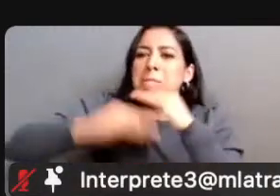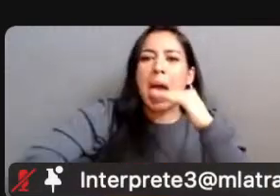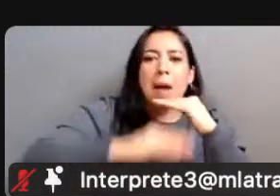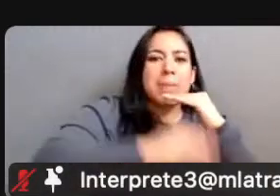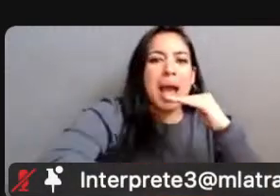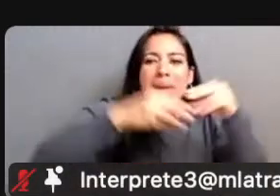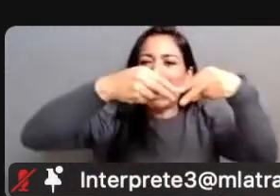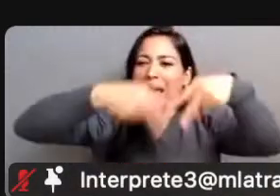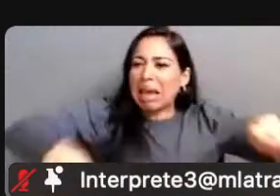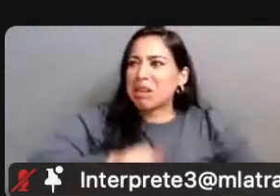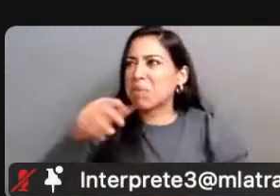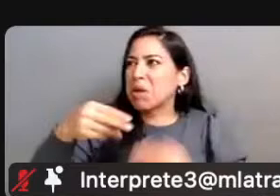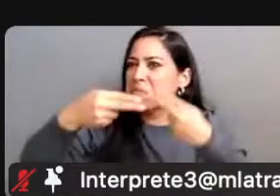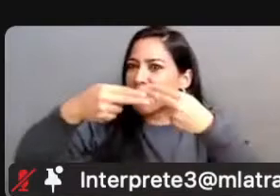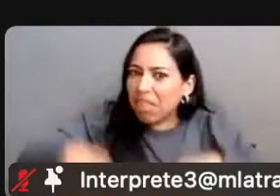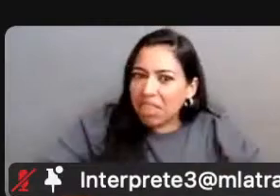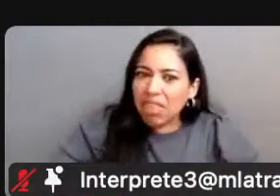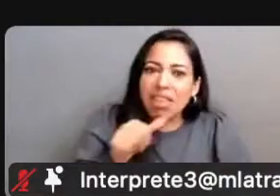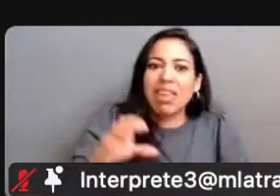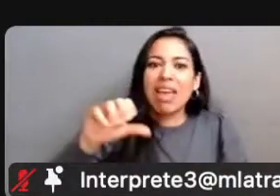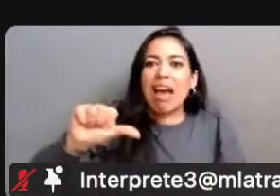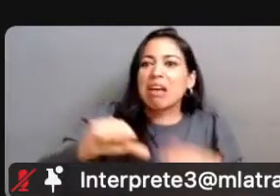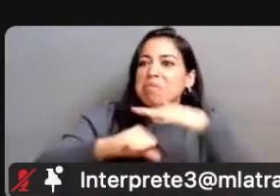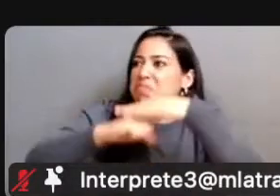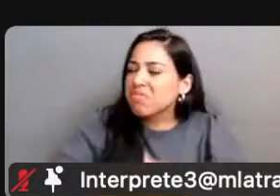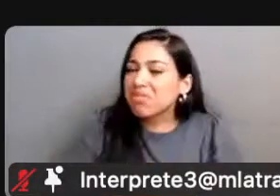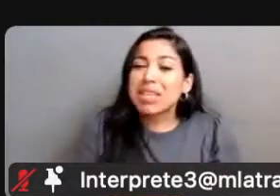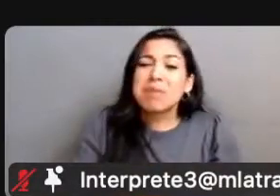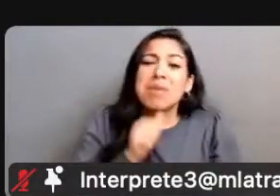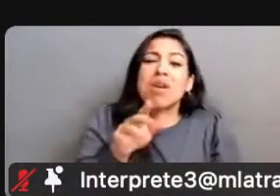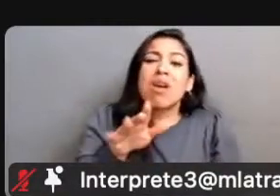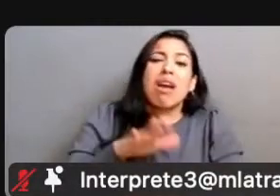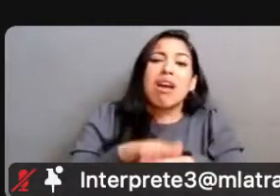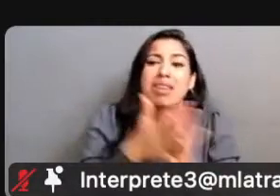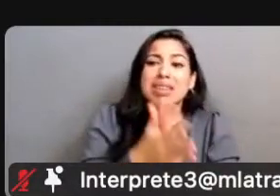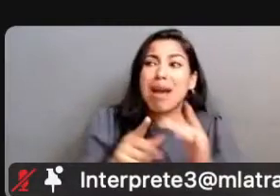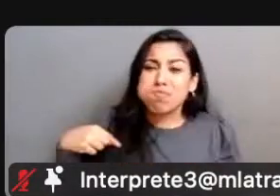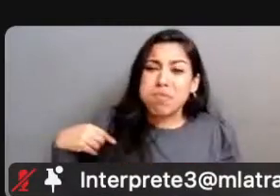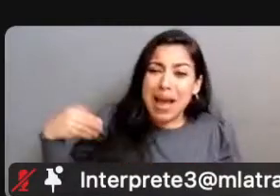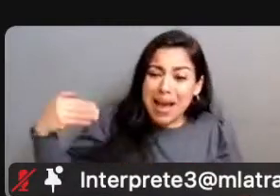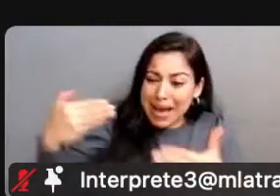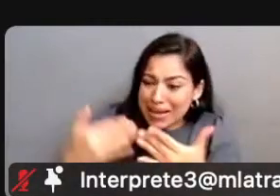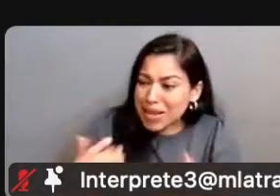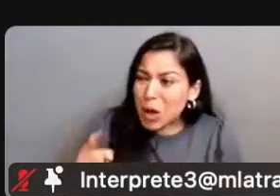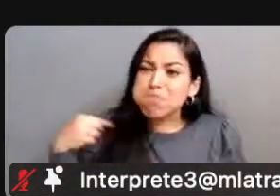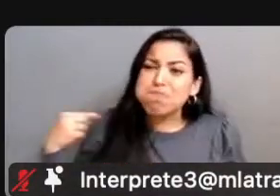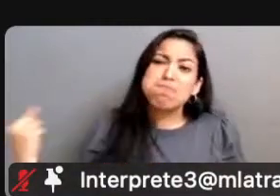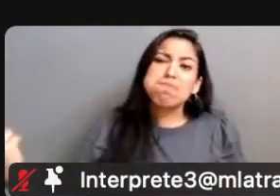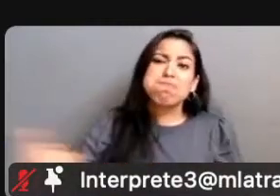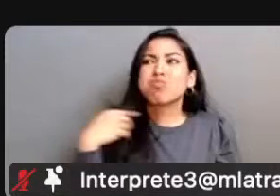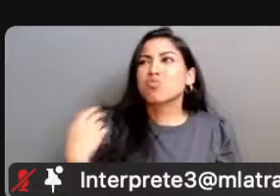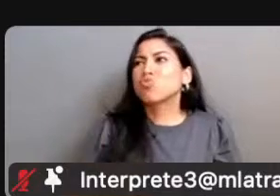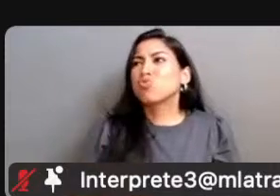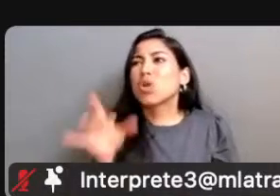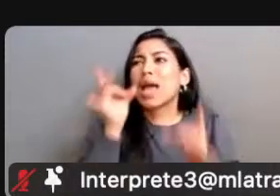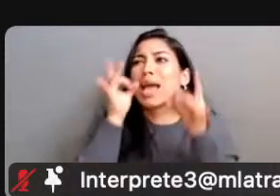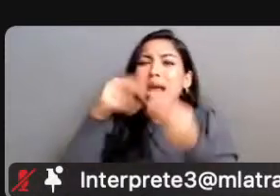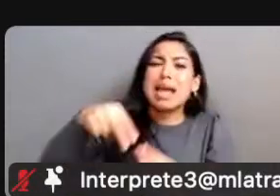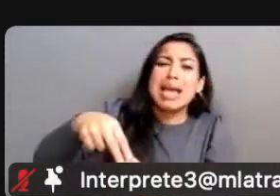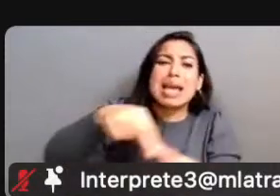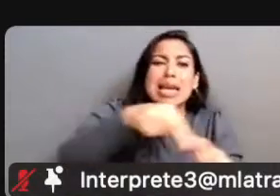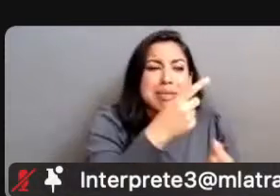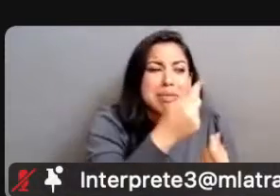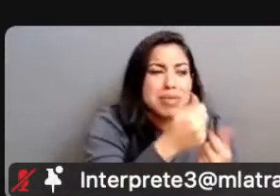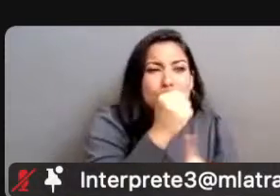inequality, gender inequalities, which have been which have represented